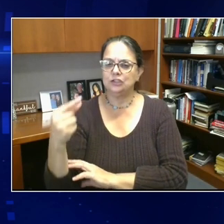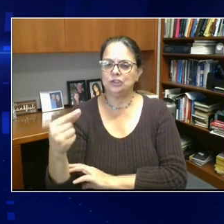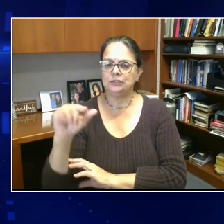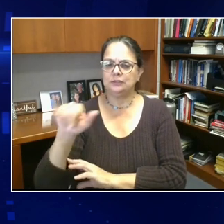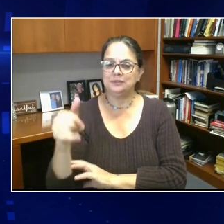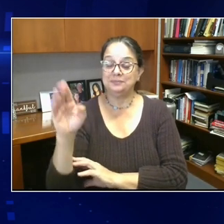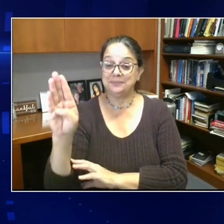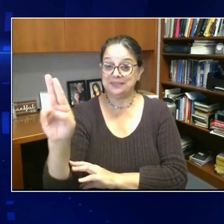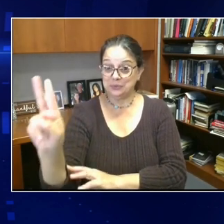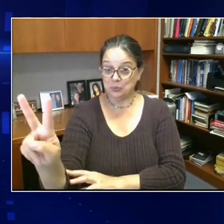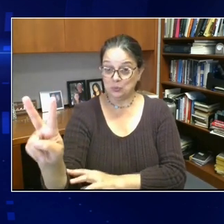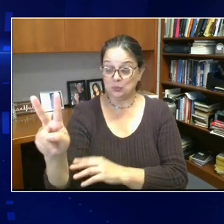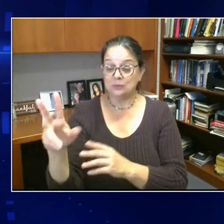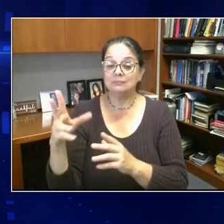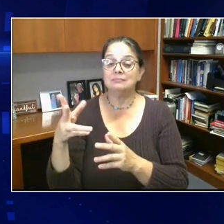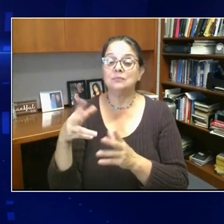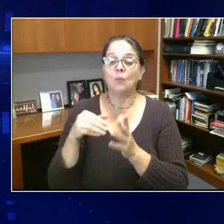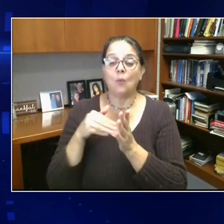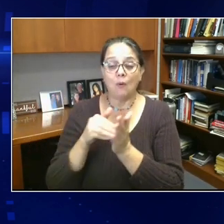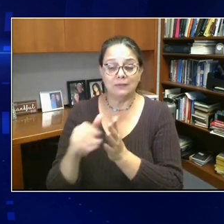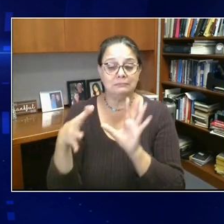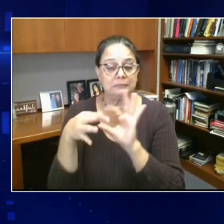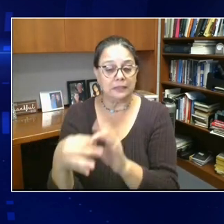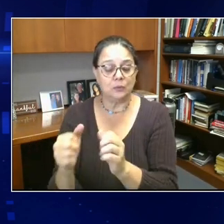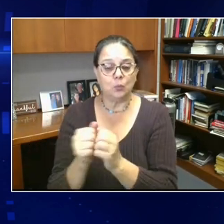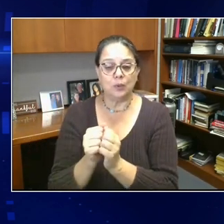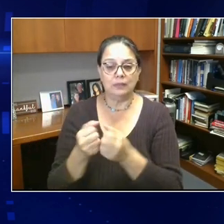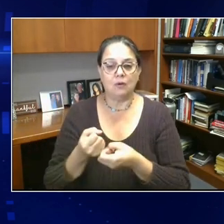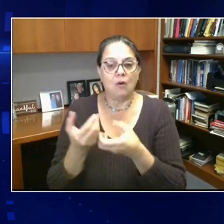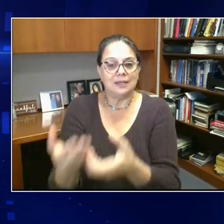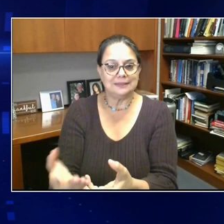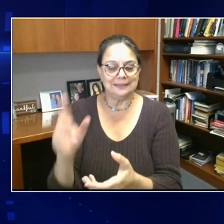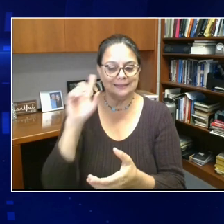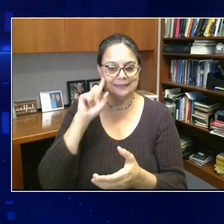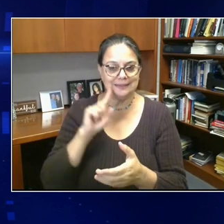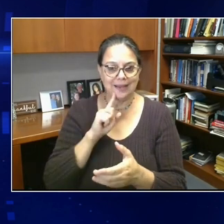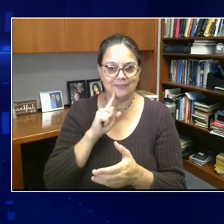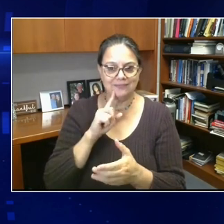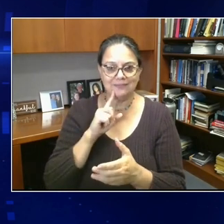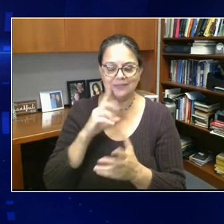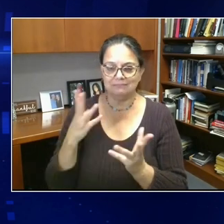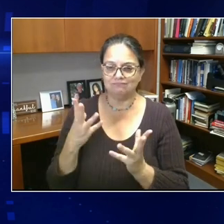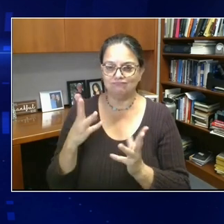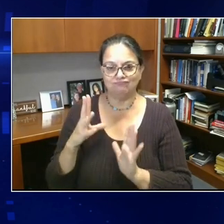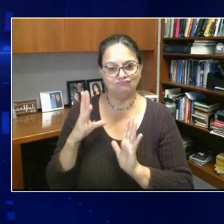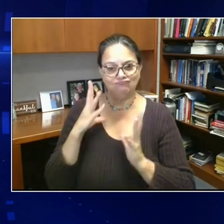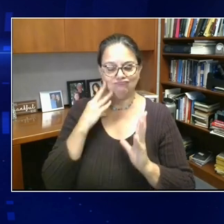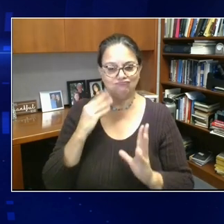26, also known as GJB2, is a gene linked with deafness.